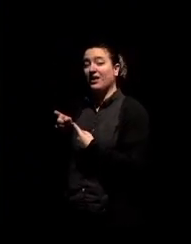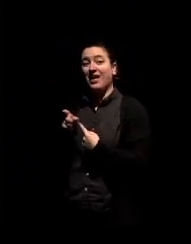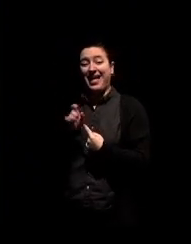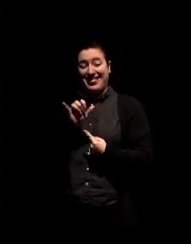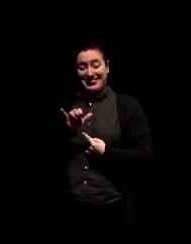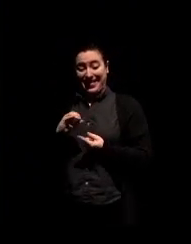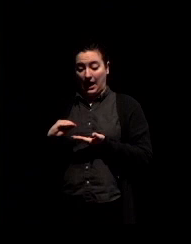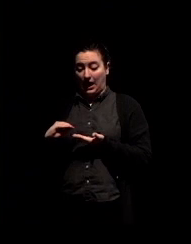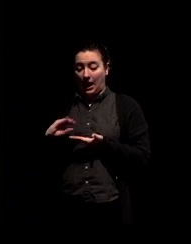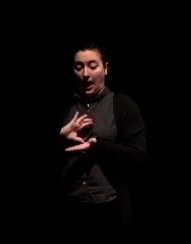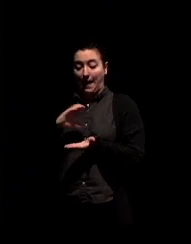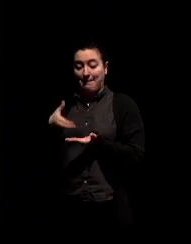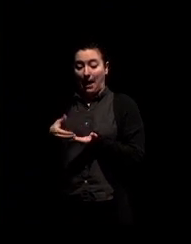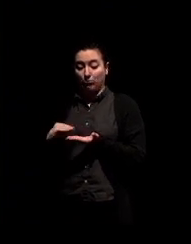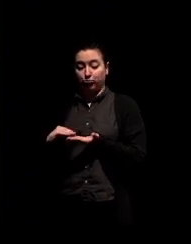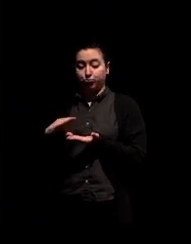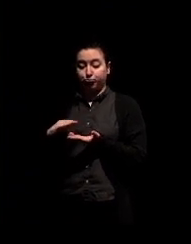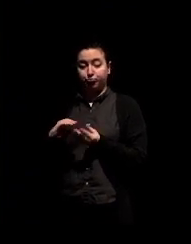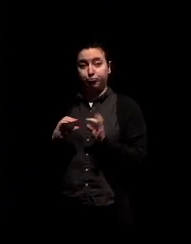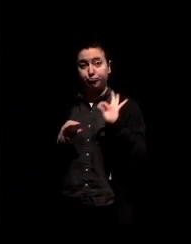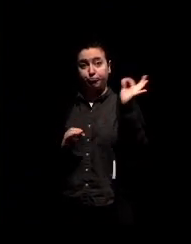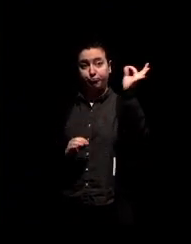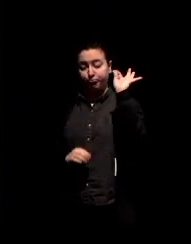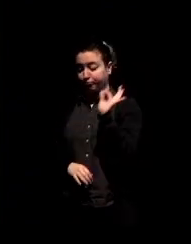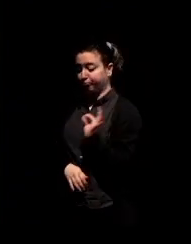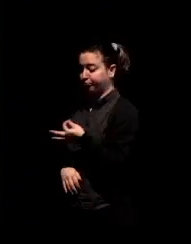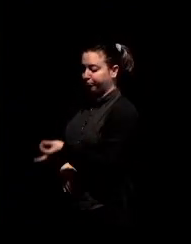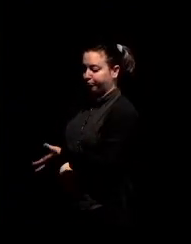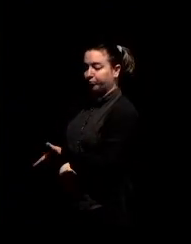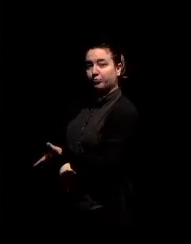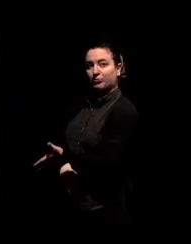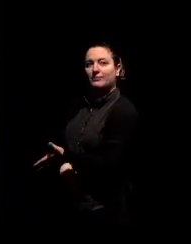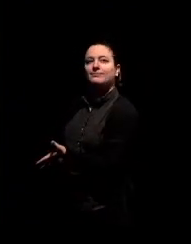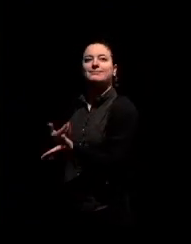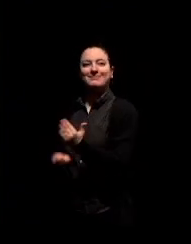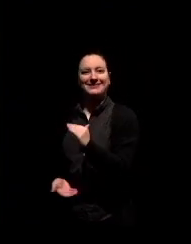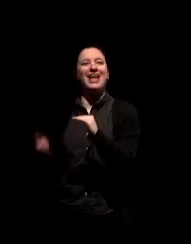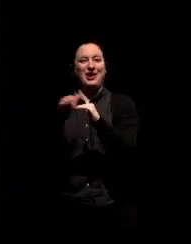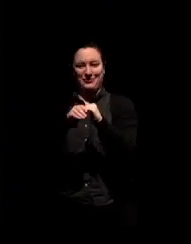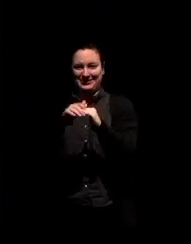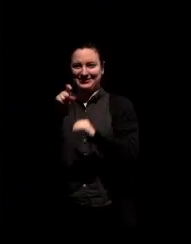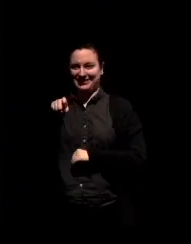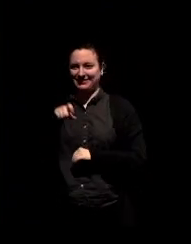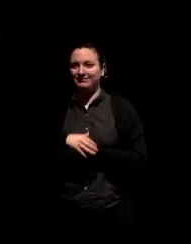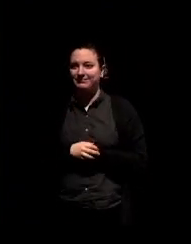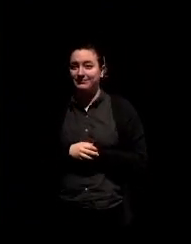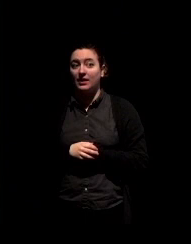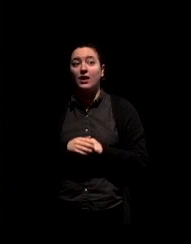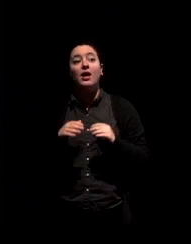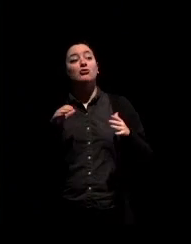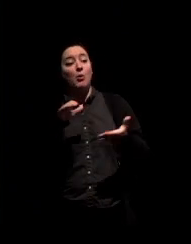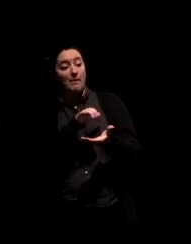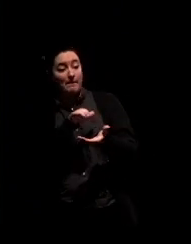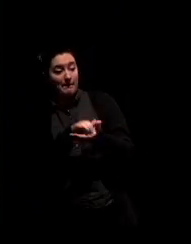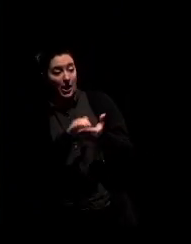what does that look like? And so not only do we need marriage equality, but we also need